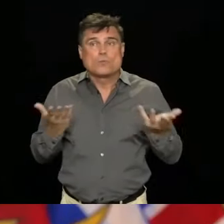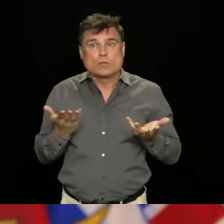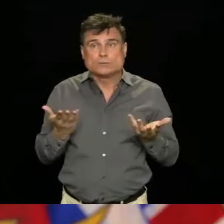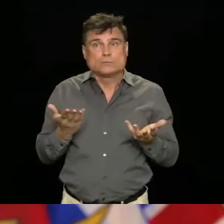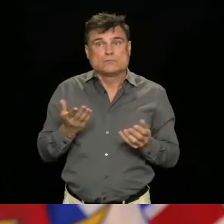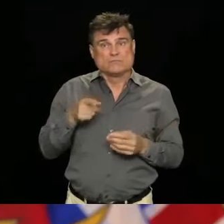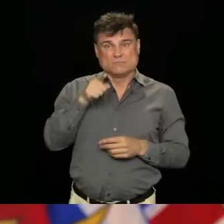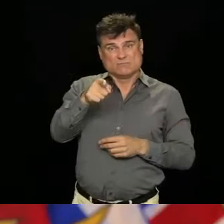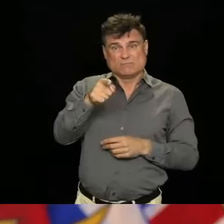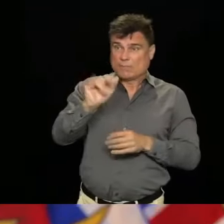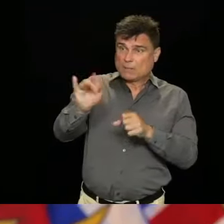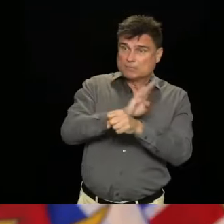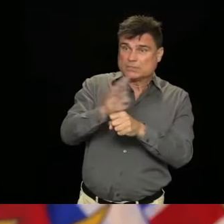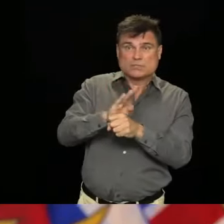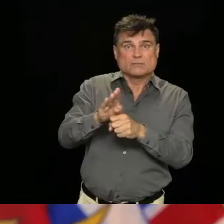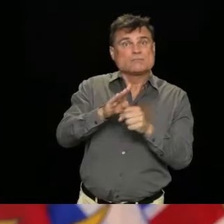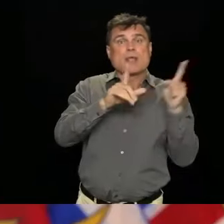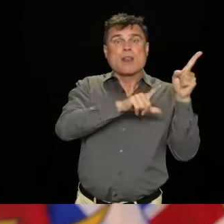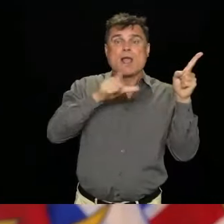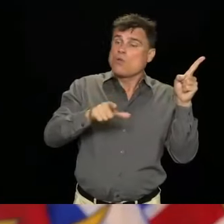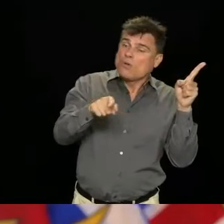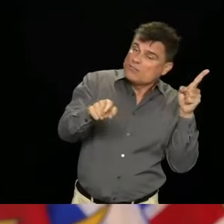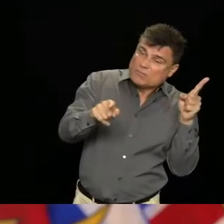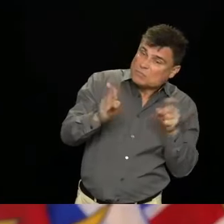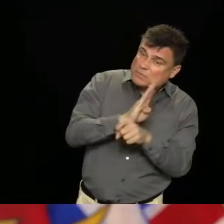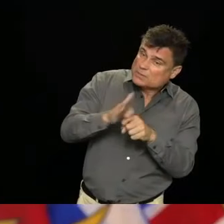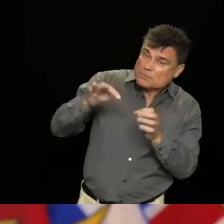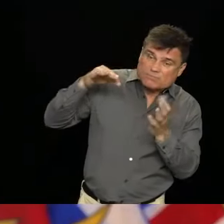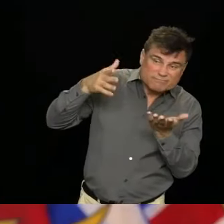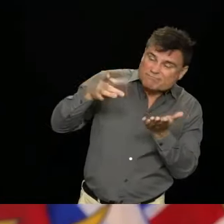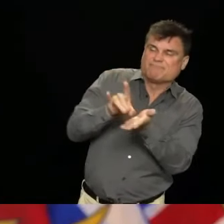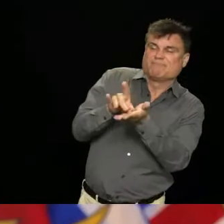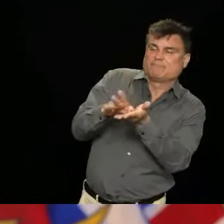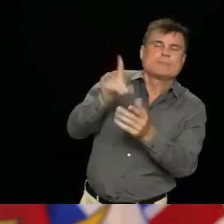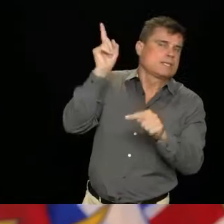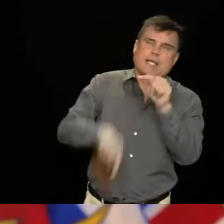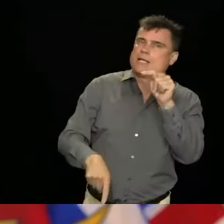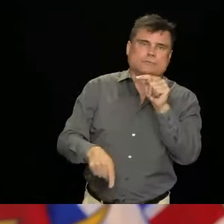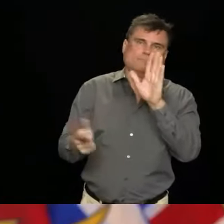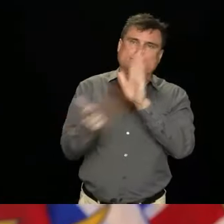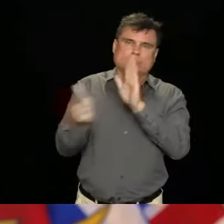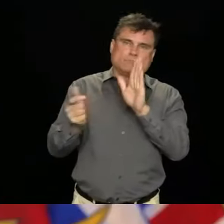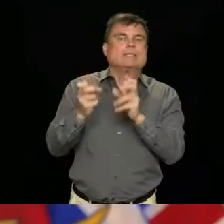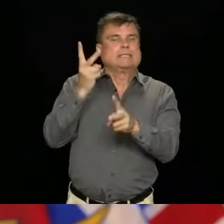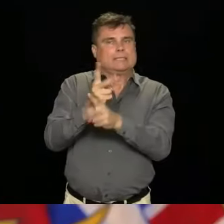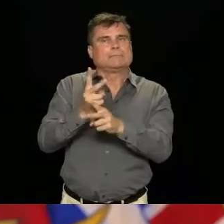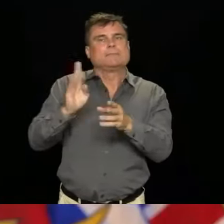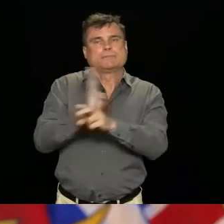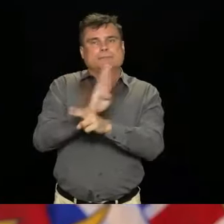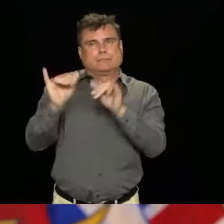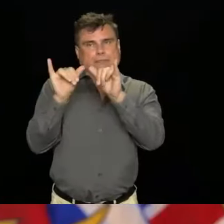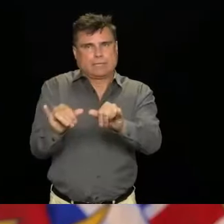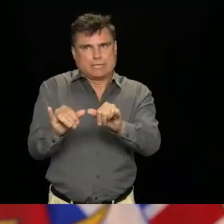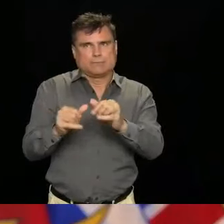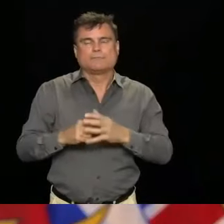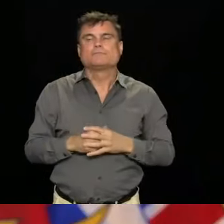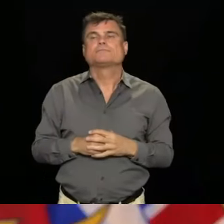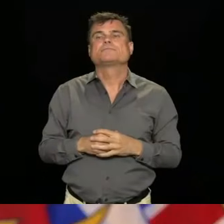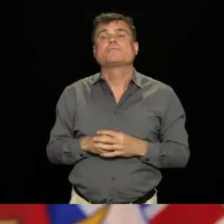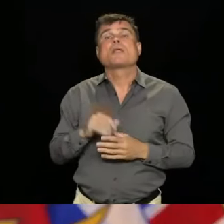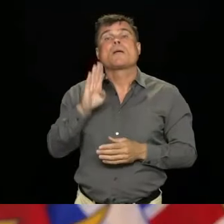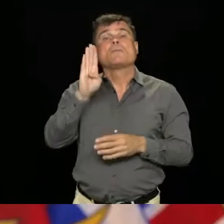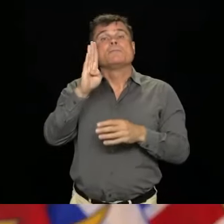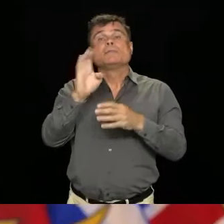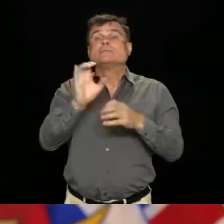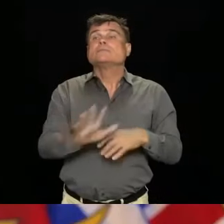program. And next month in July, eligible British Columbians will automatically receive a larger climate action